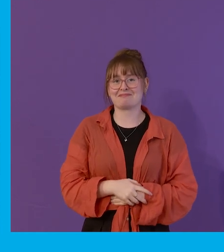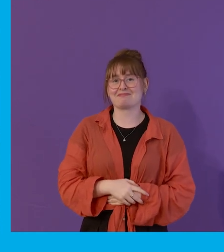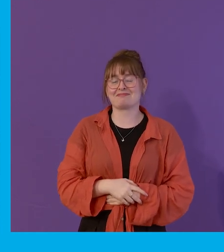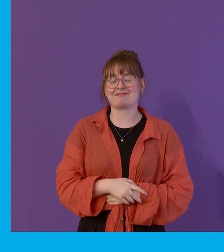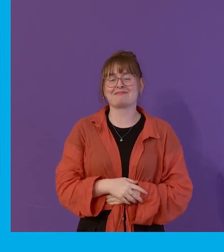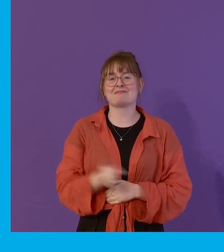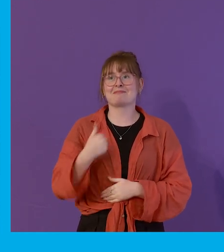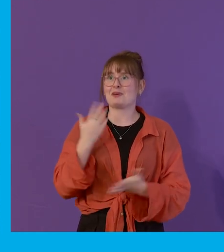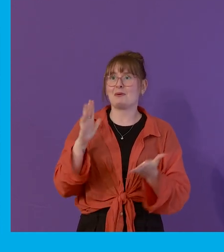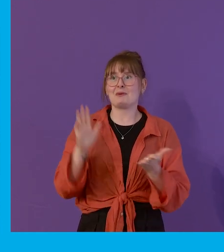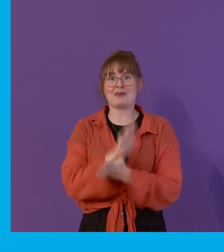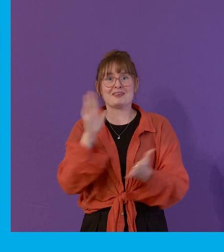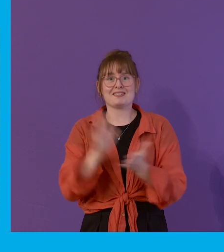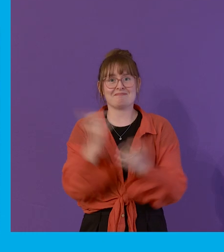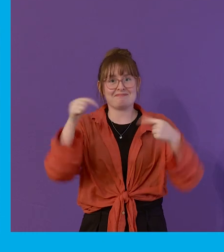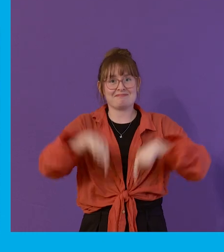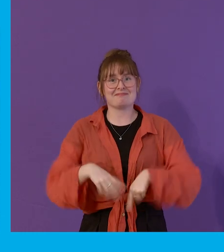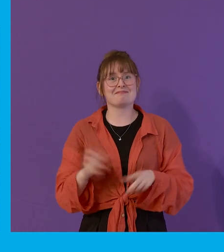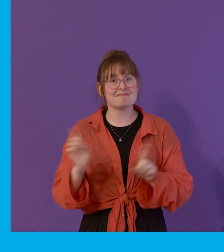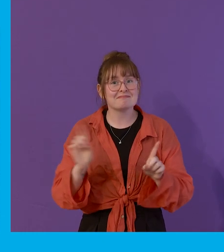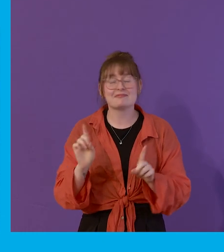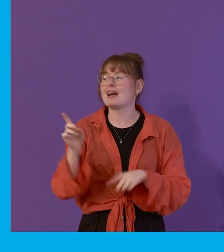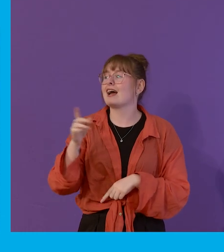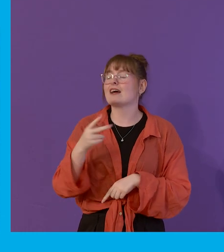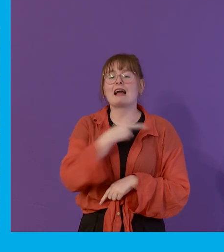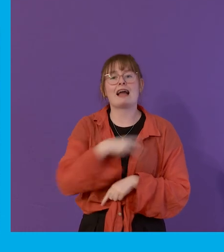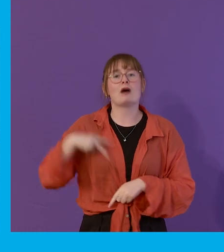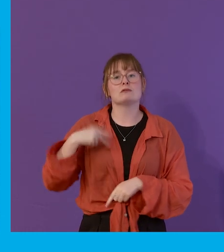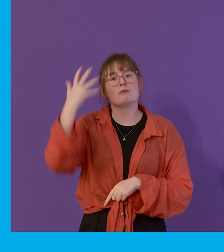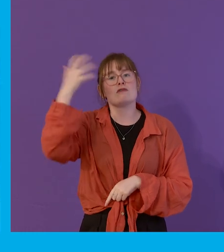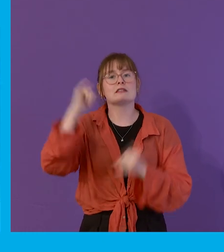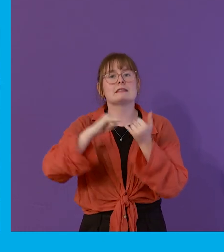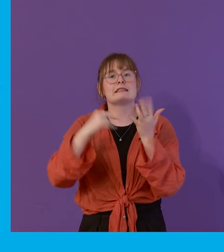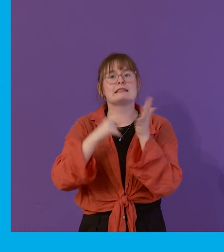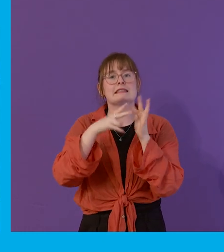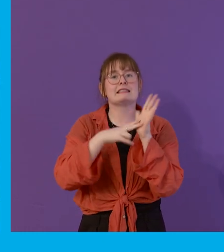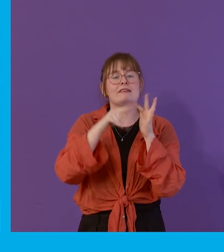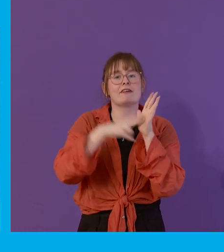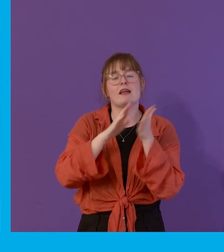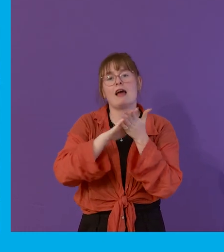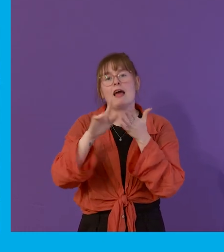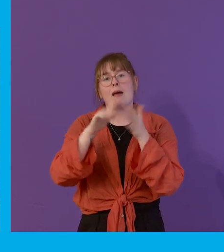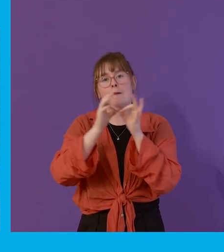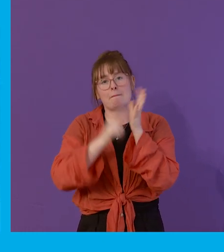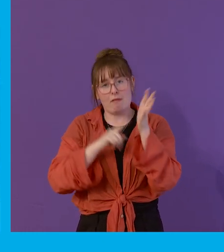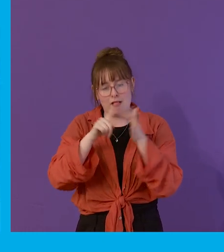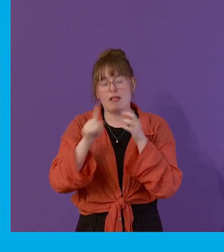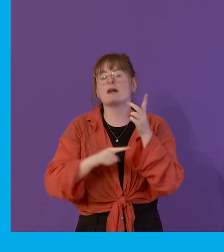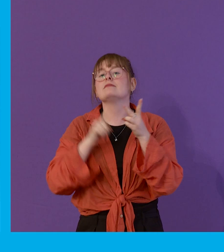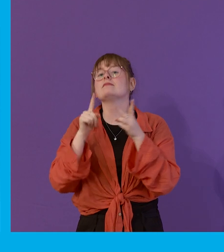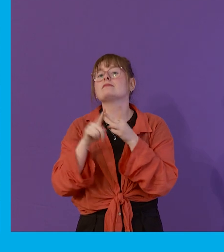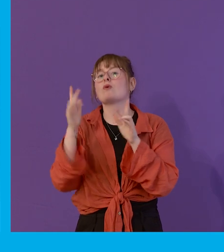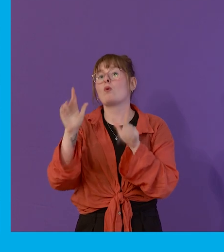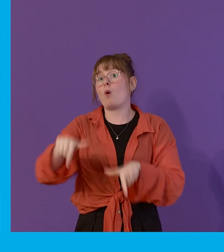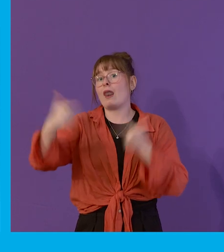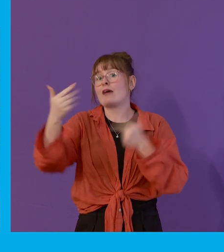I'm very pleased to be joined today by Councillor Professor Stephen Heddle and Adam Lang here in the room. And